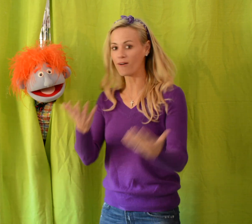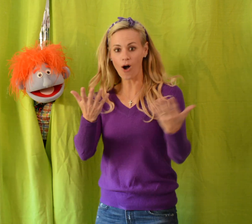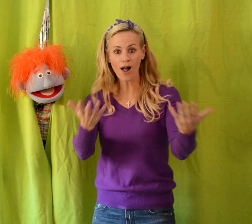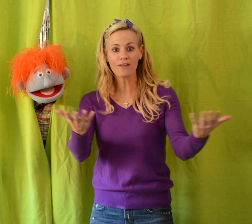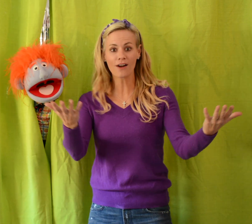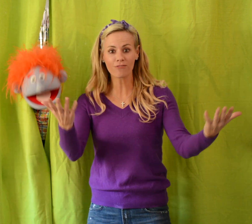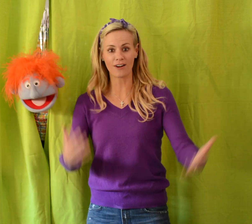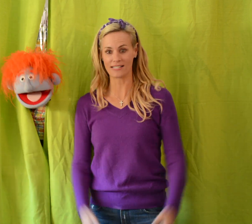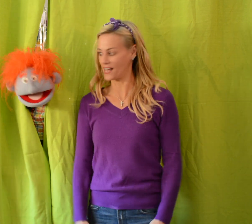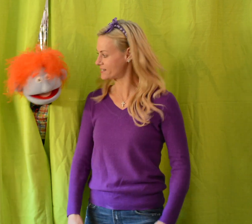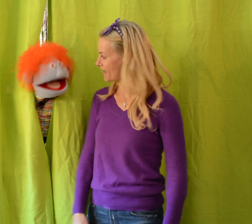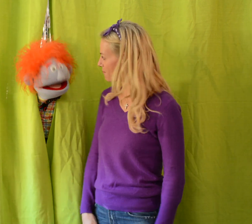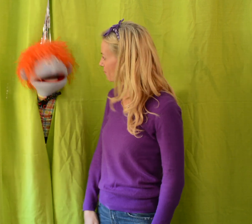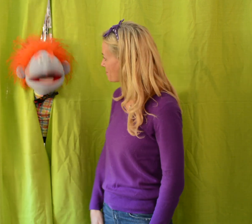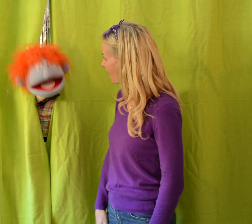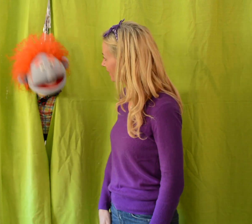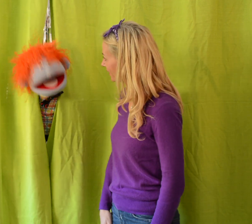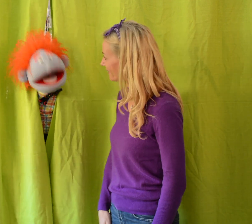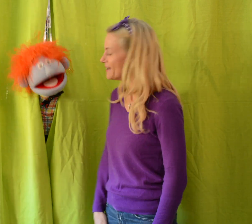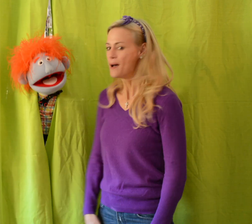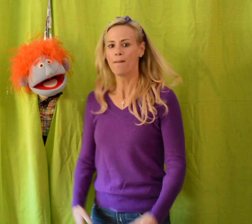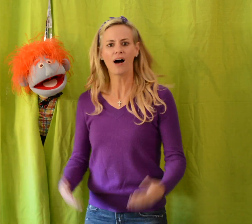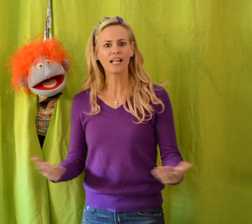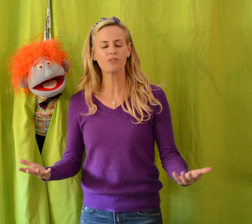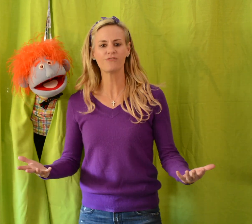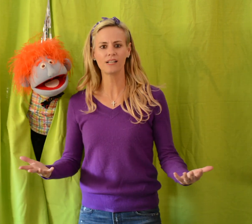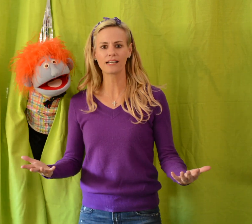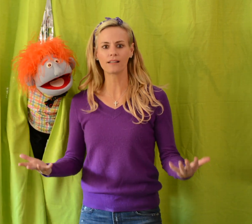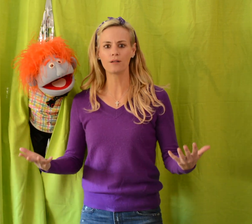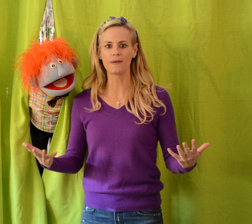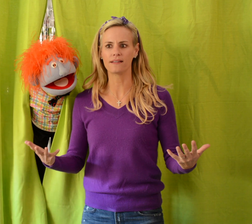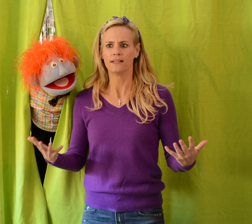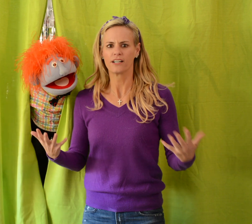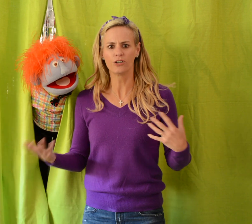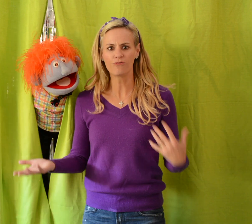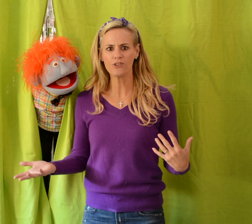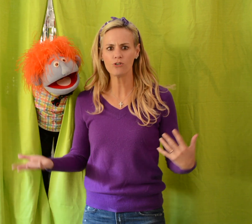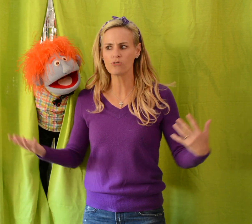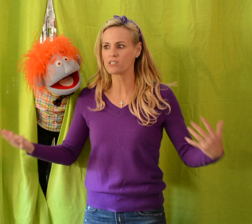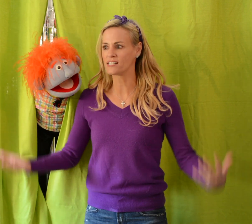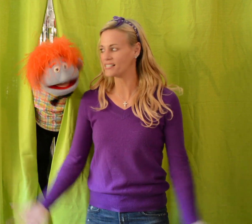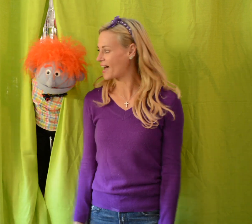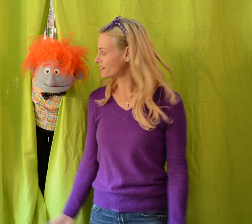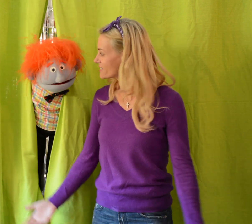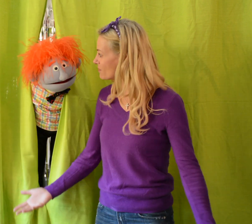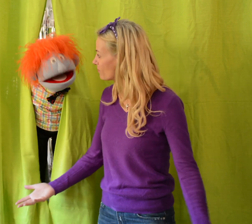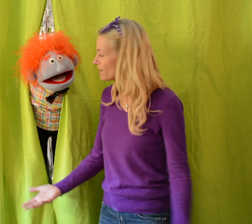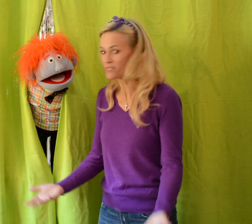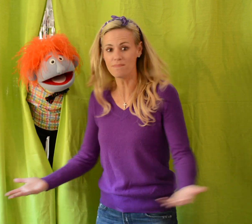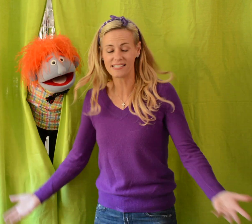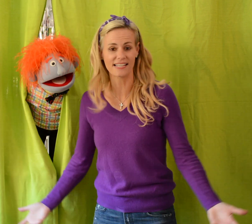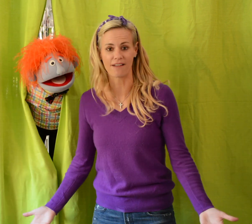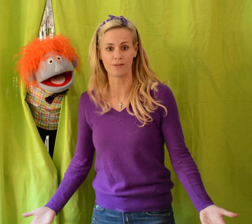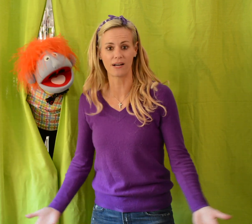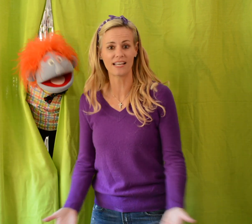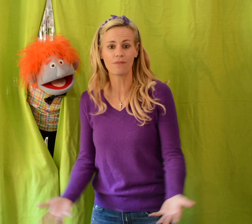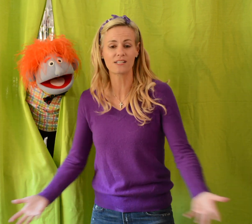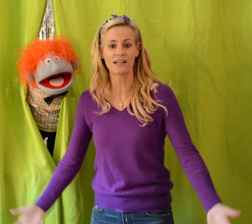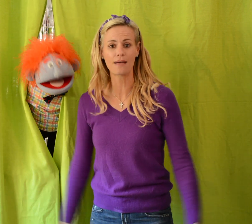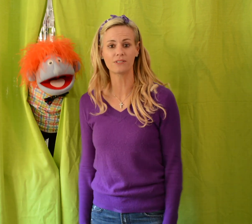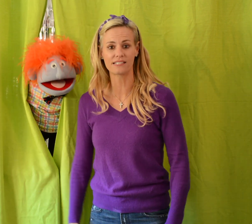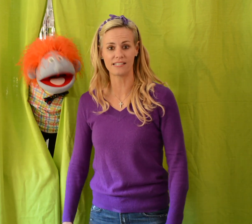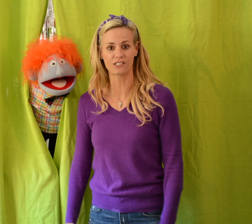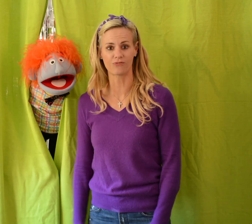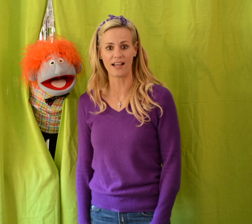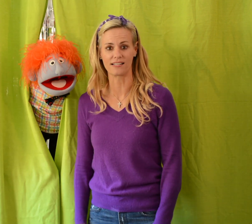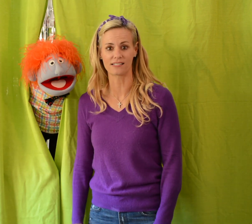talking about all of our friends last night, weren't we, Paulie? Paulie was feeling a little bit confused and sad because he was missing everybody and